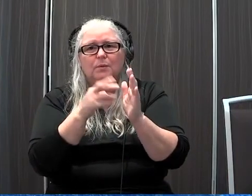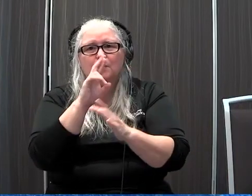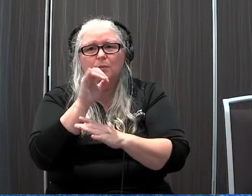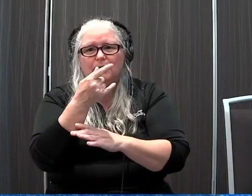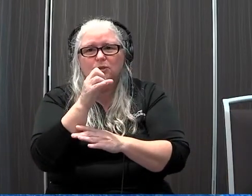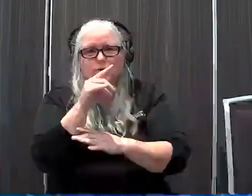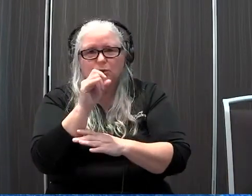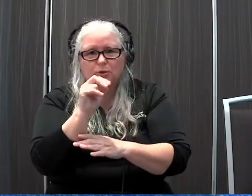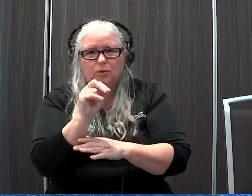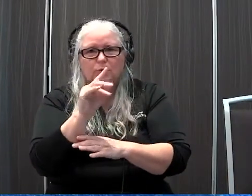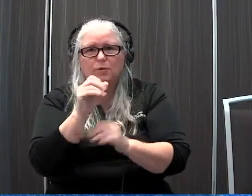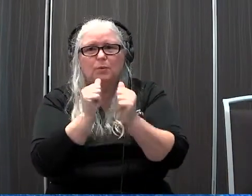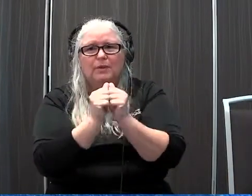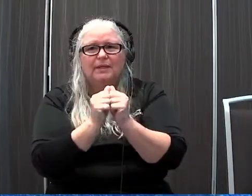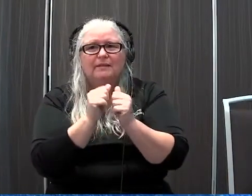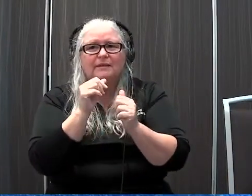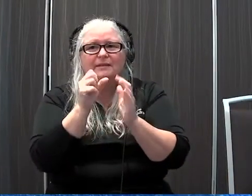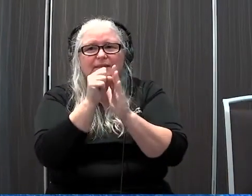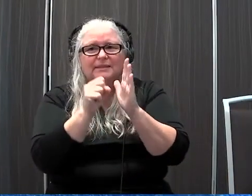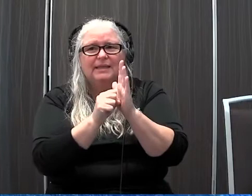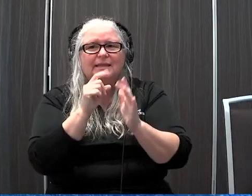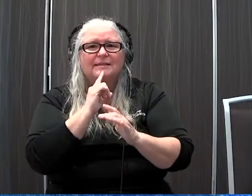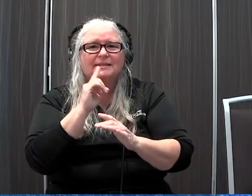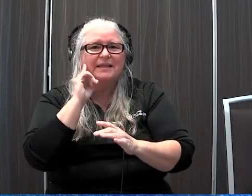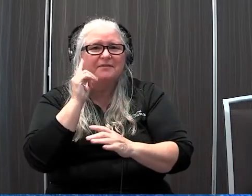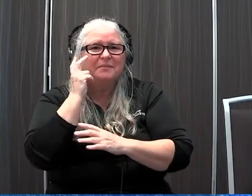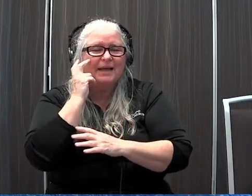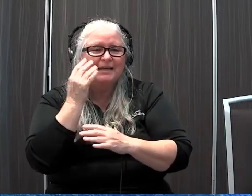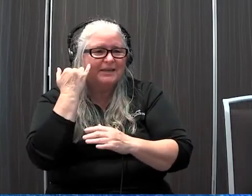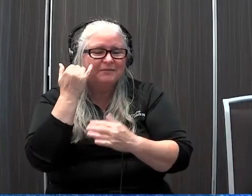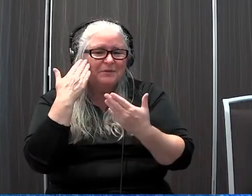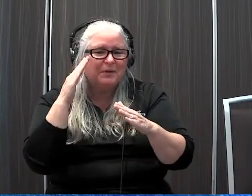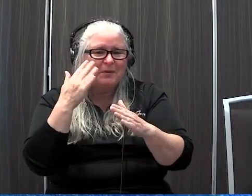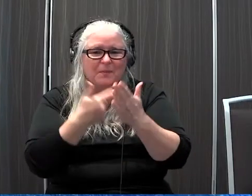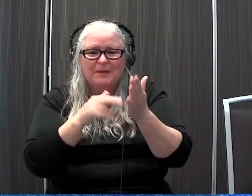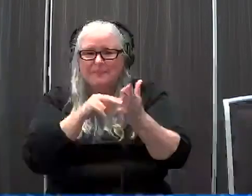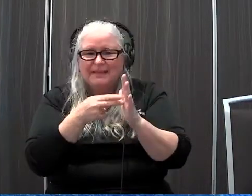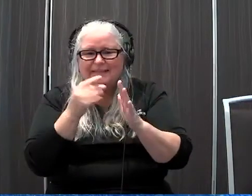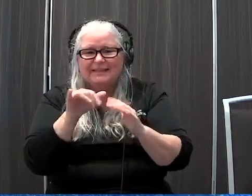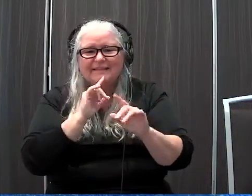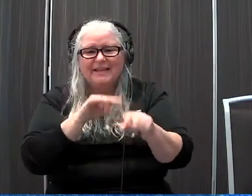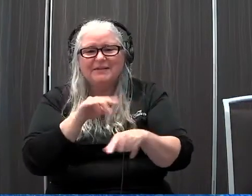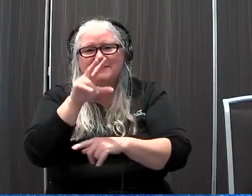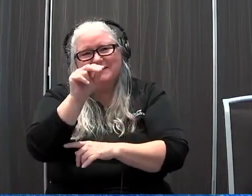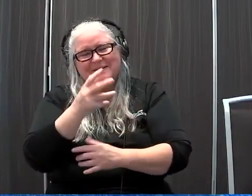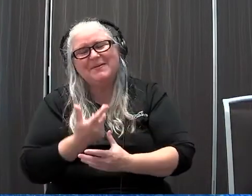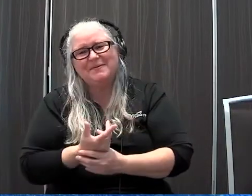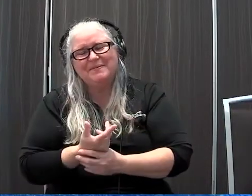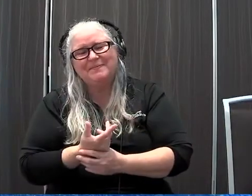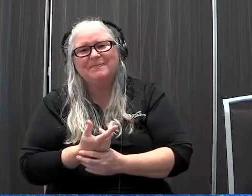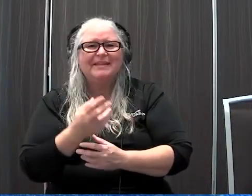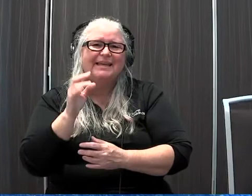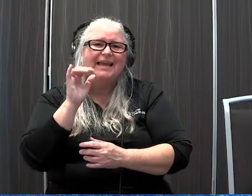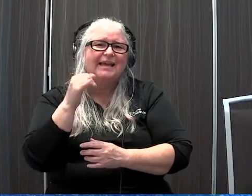If you're not sure what a state deafblind project is, probably the answer is no. Yes. So the state deafblind projects, if you're not familiar,